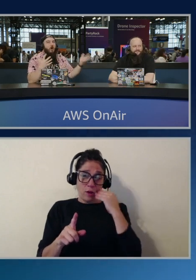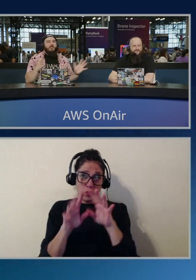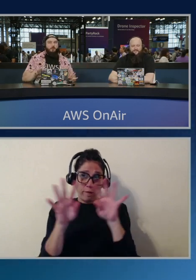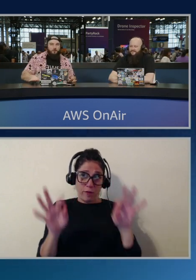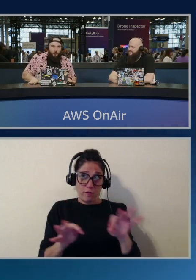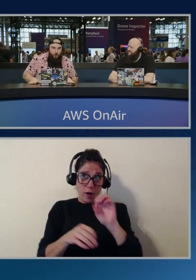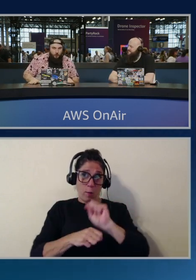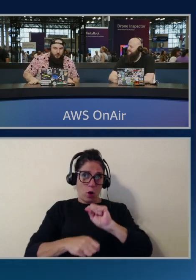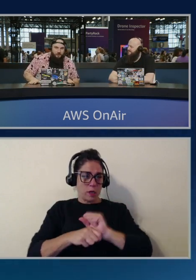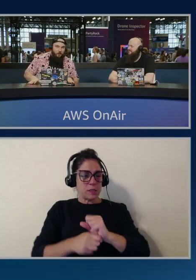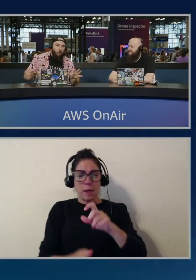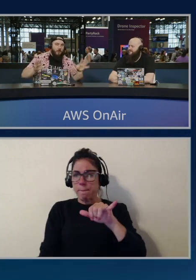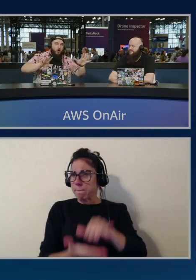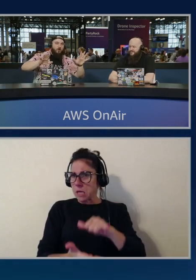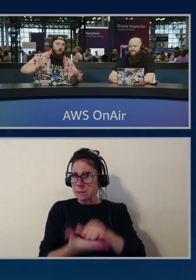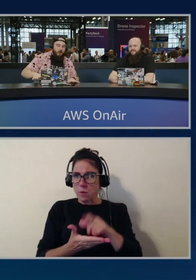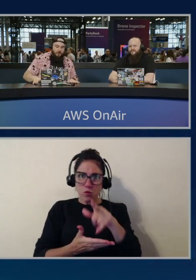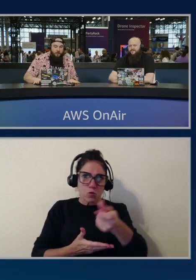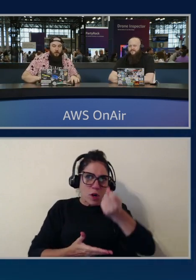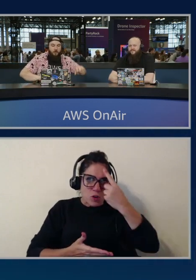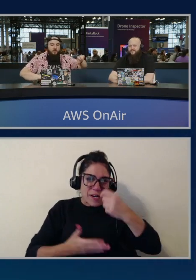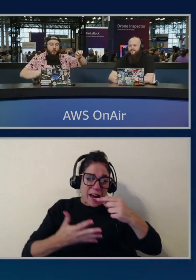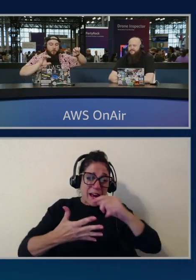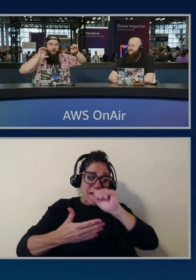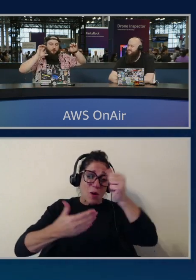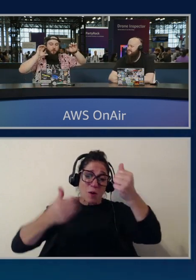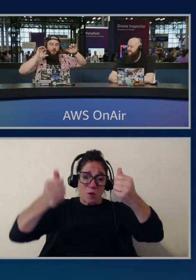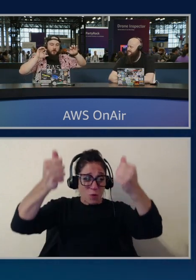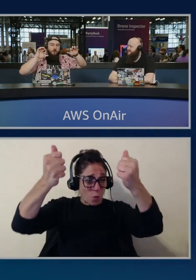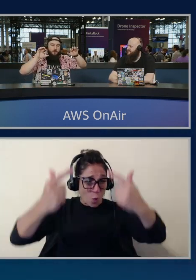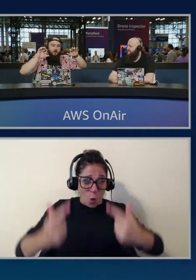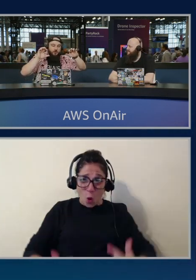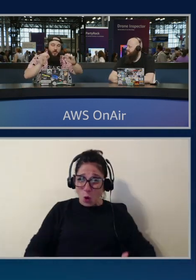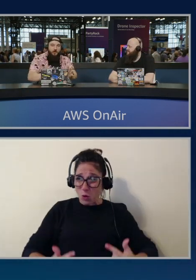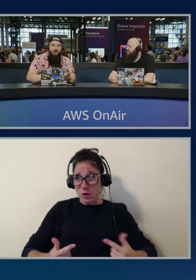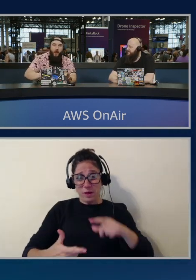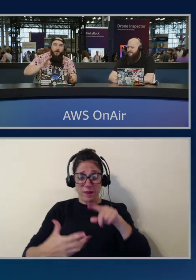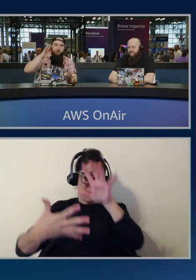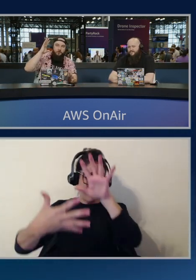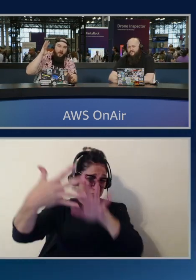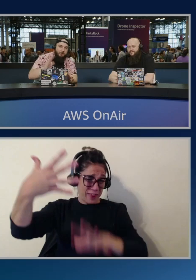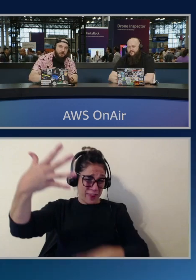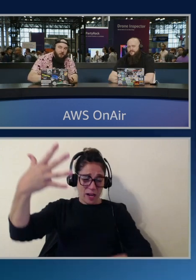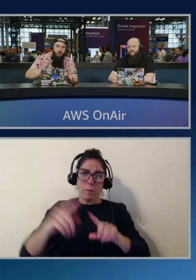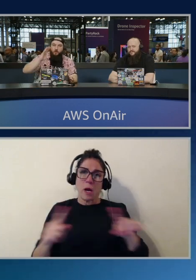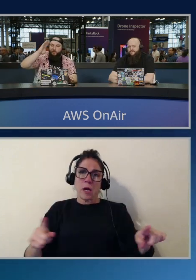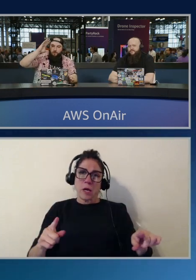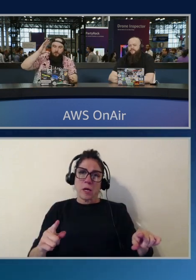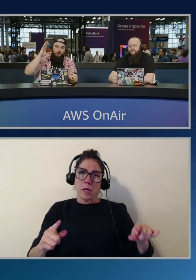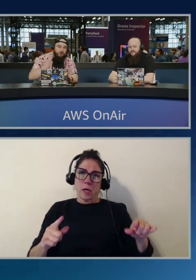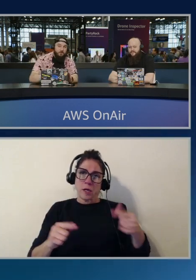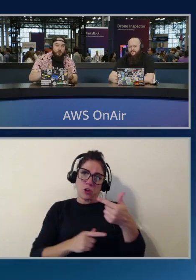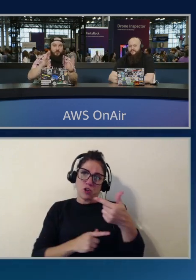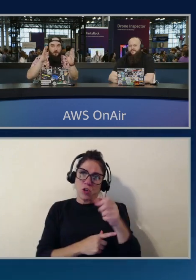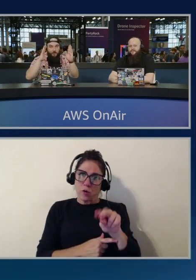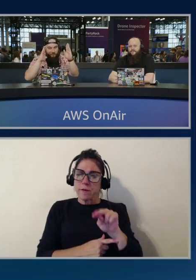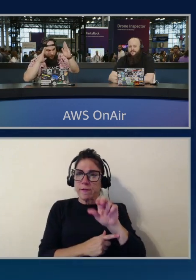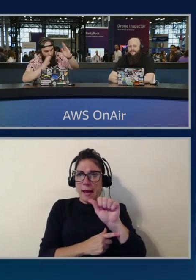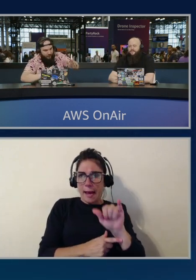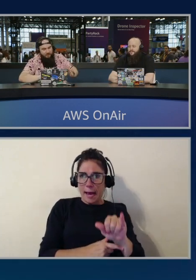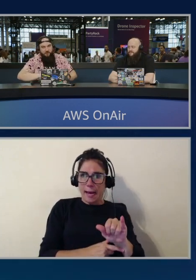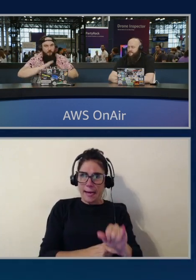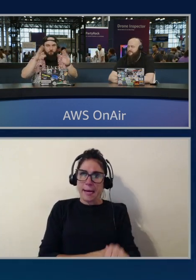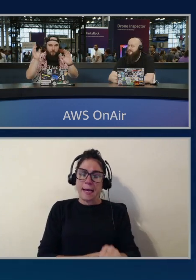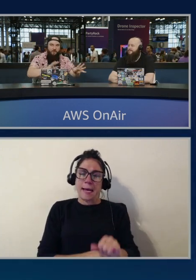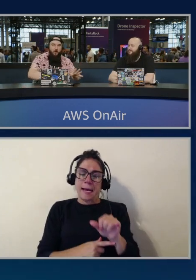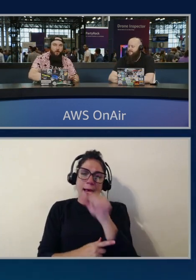of impossible for you to understand what all of there is. So generative AI, Amazon Q, your favorite